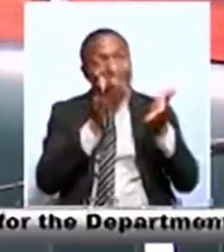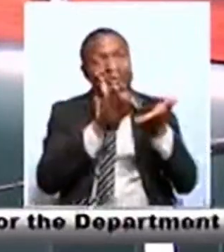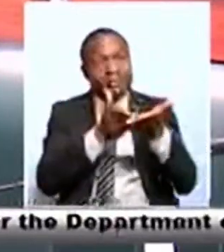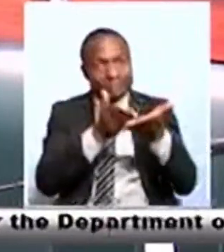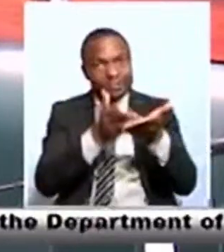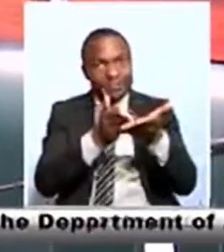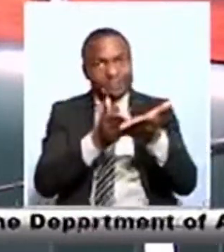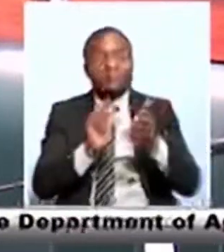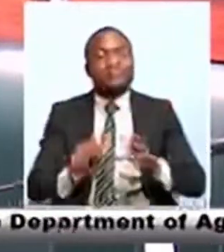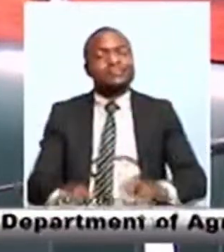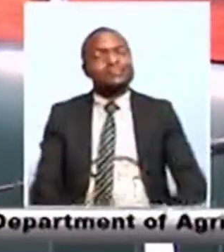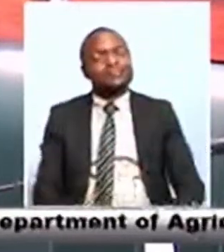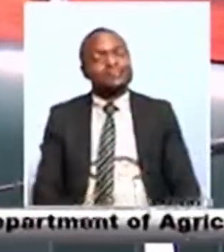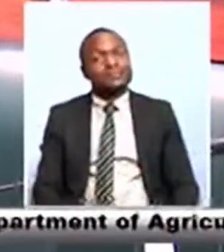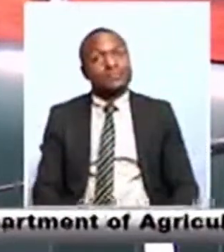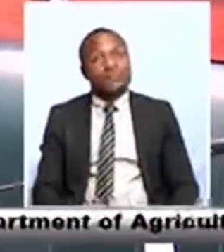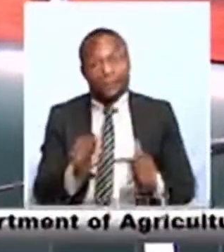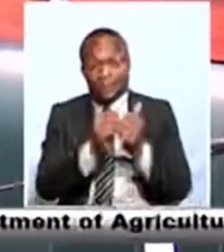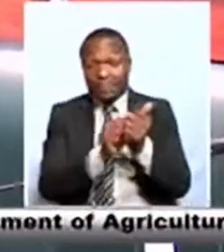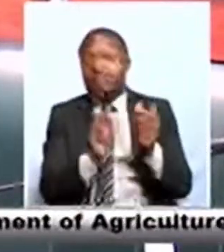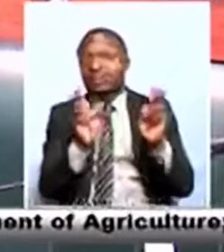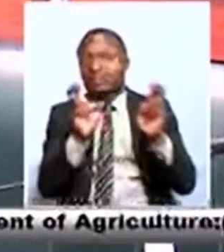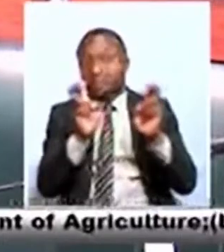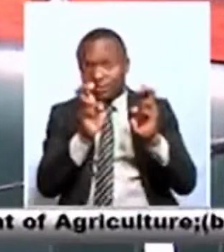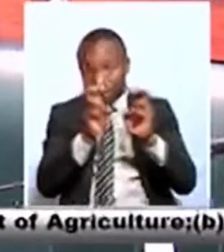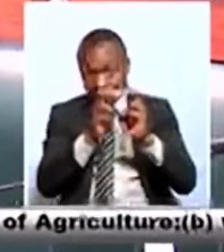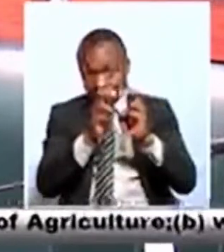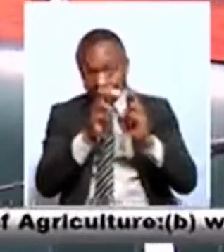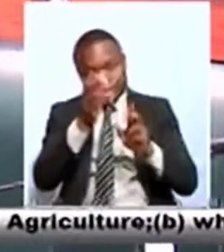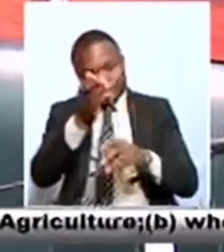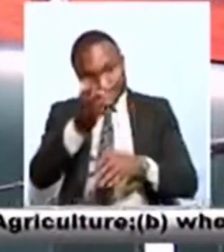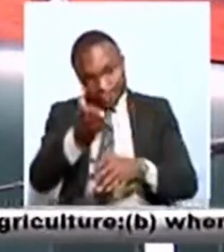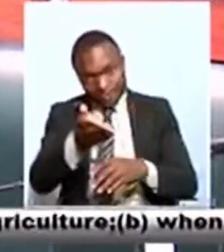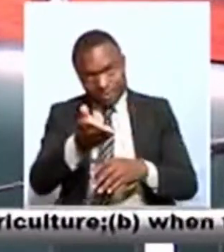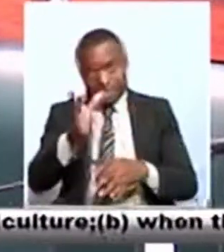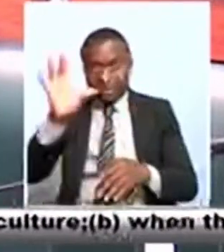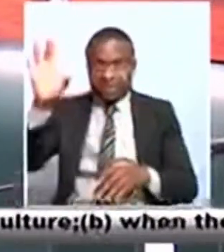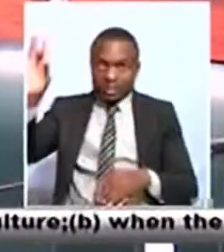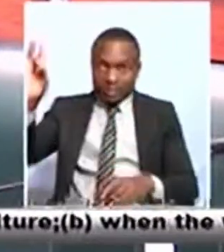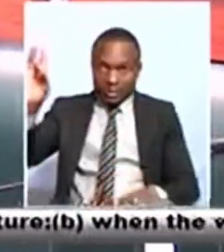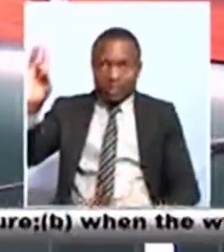that contract is at 85%.